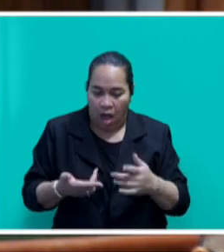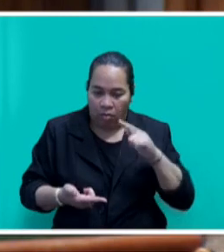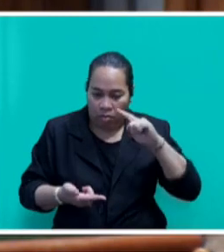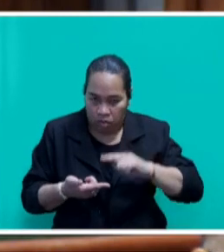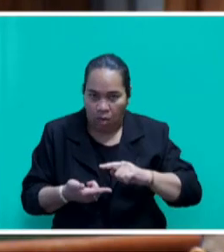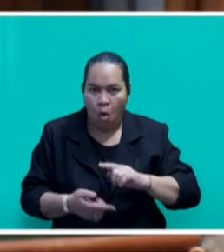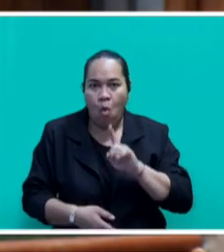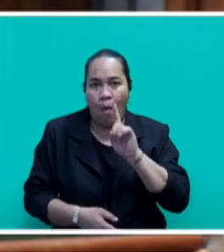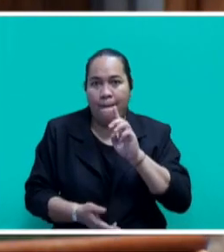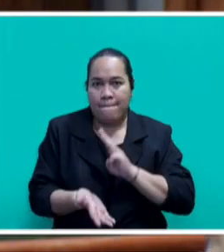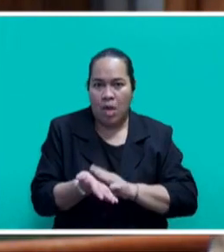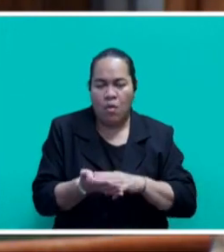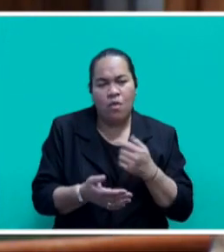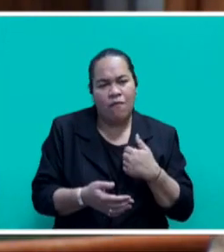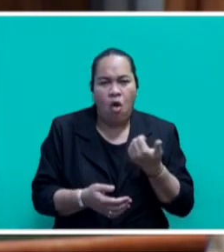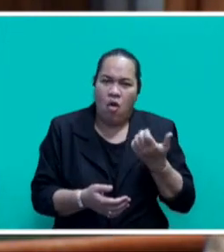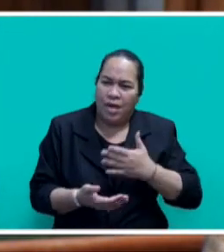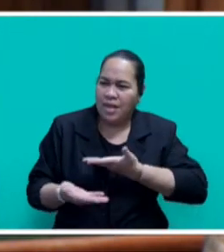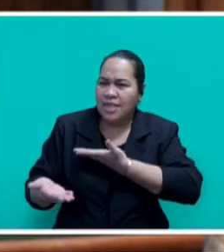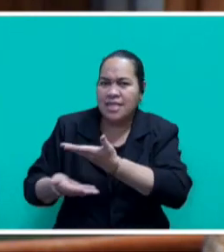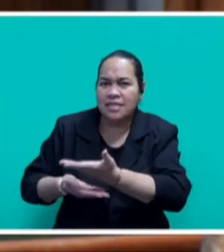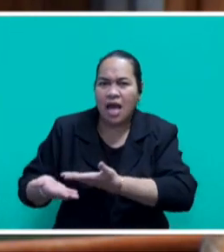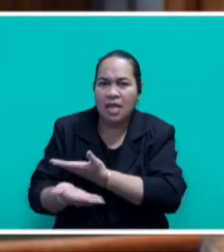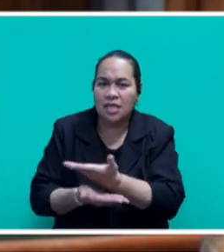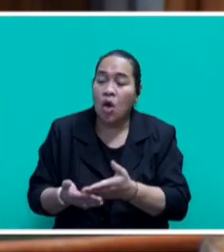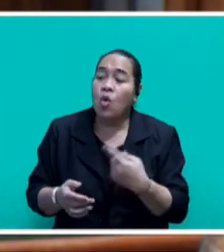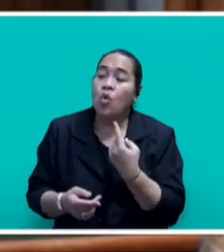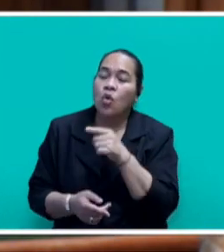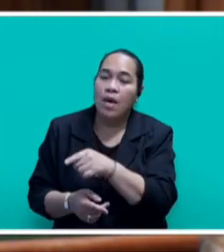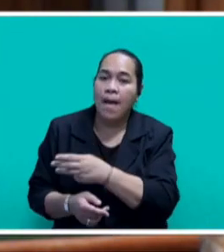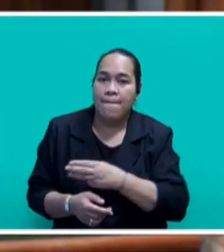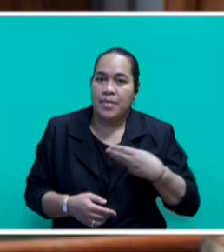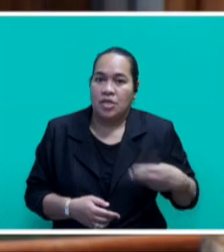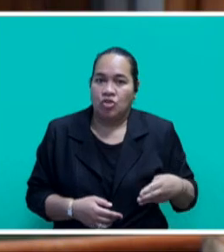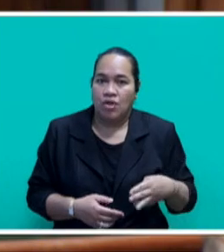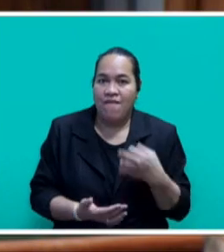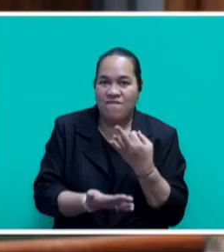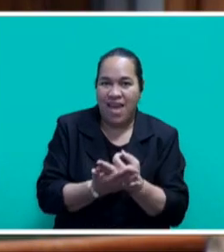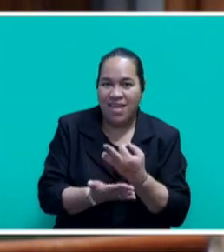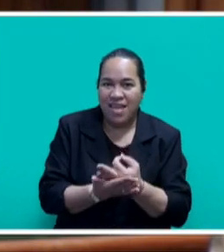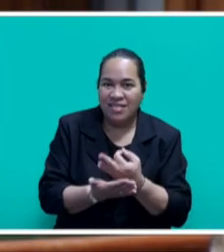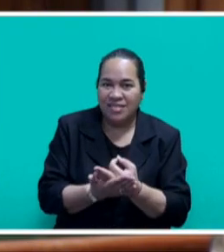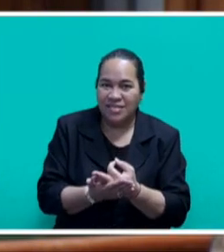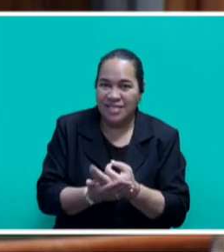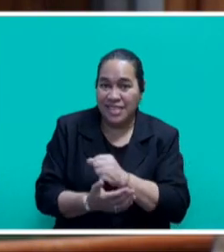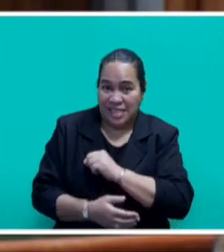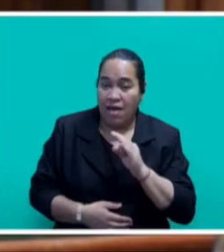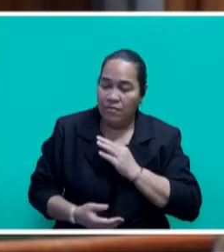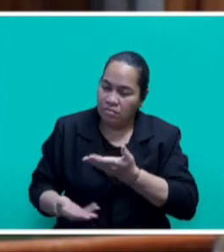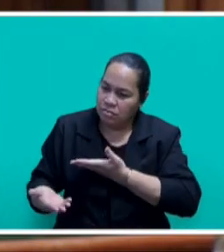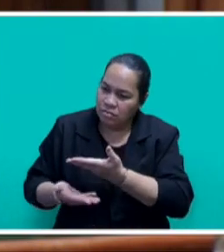We have had discussions with Ministry of Finance officials, and we felt